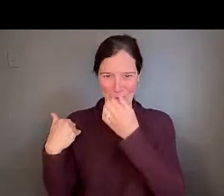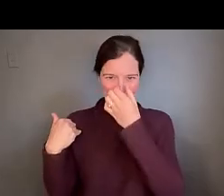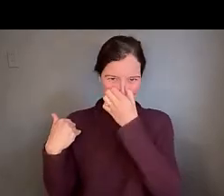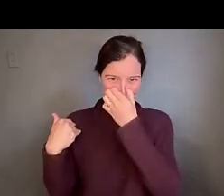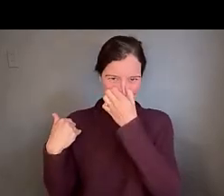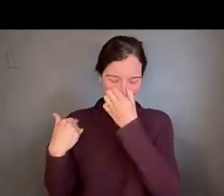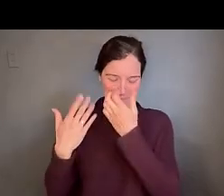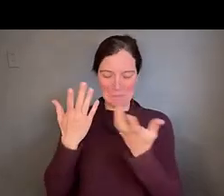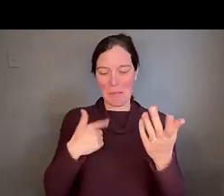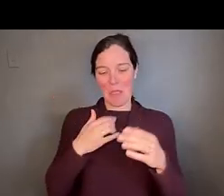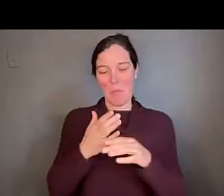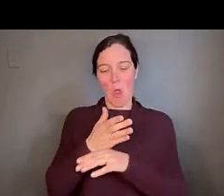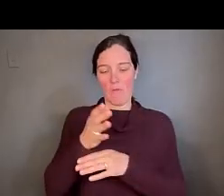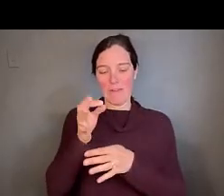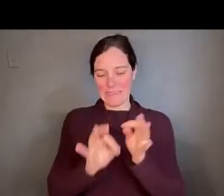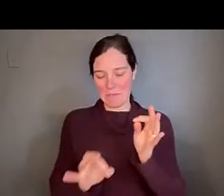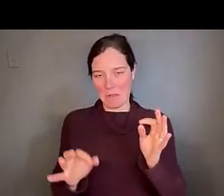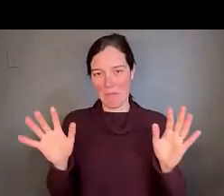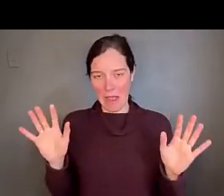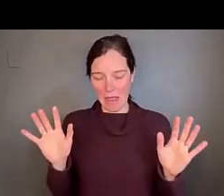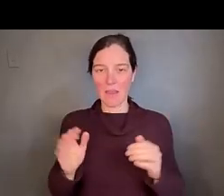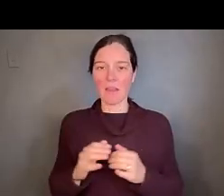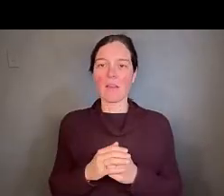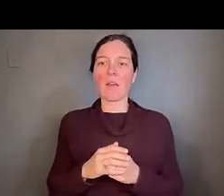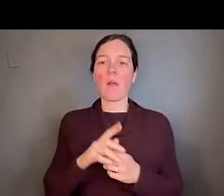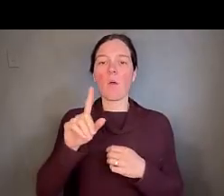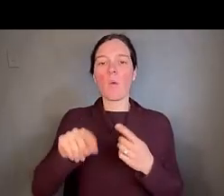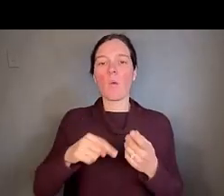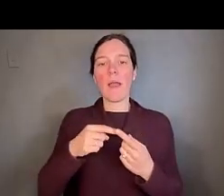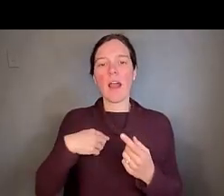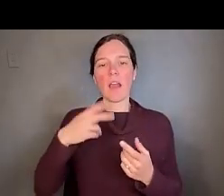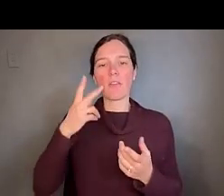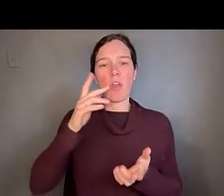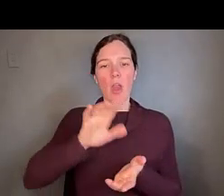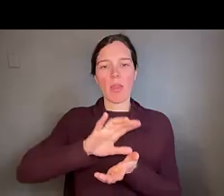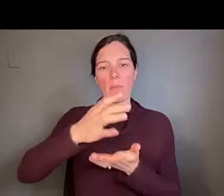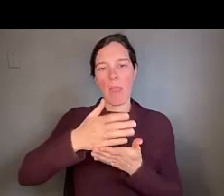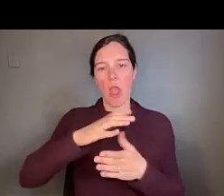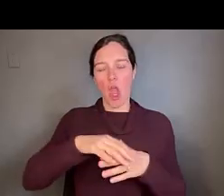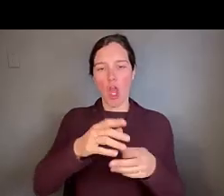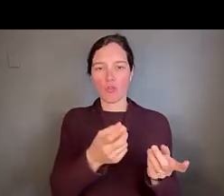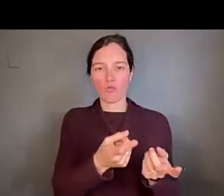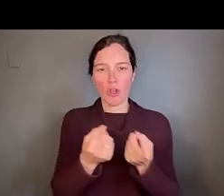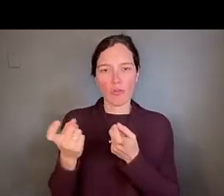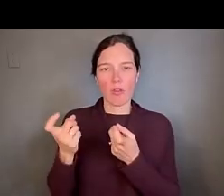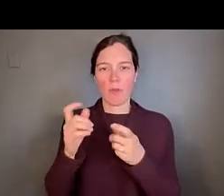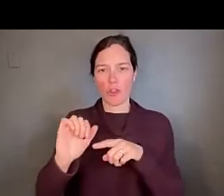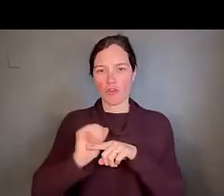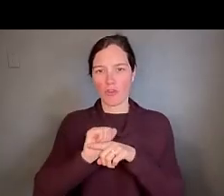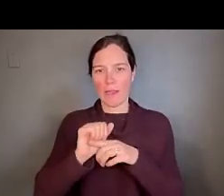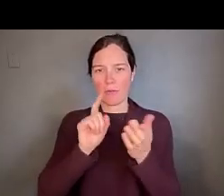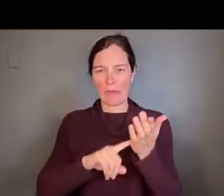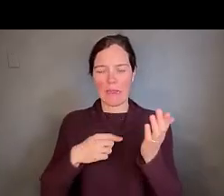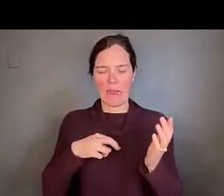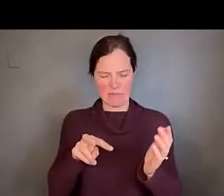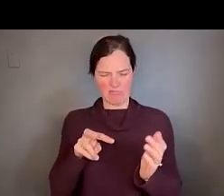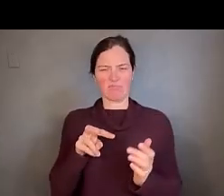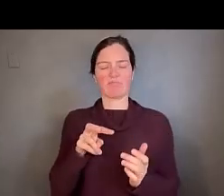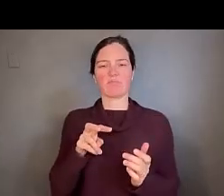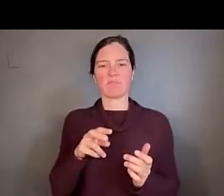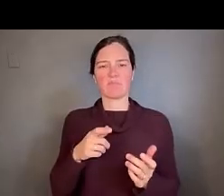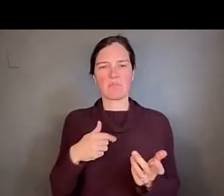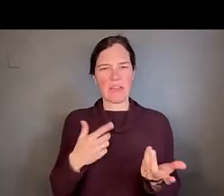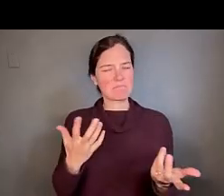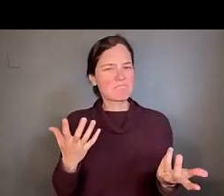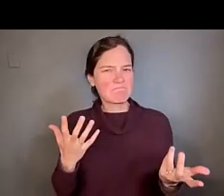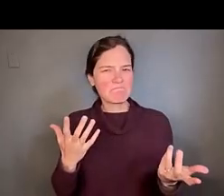probably oversimplifying. When I saw the amount on recruitment and training and research, I guess I was taken a little back because I don't know that we